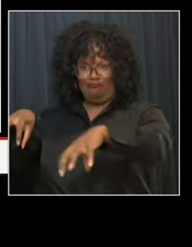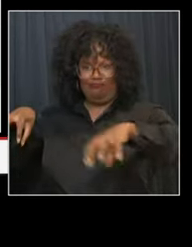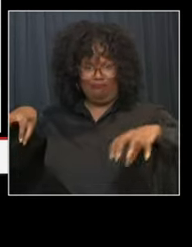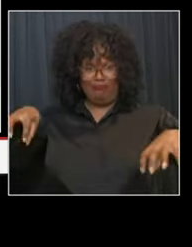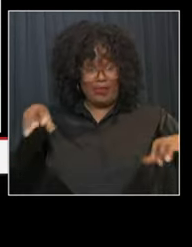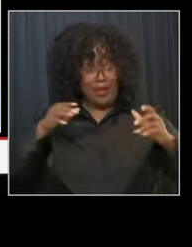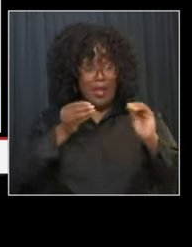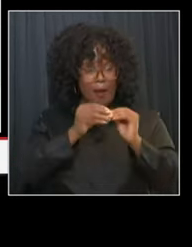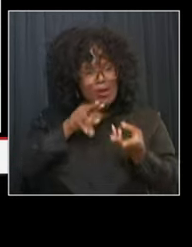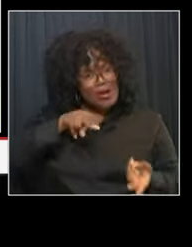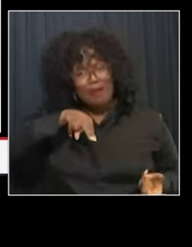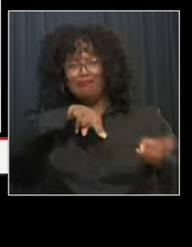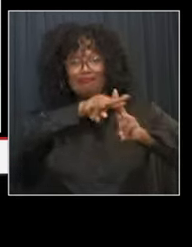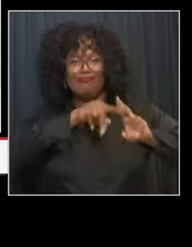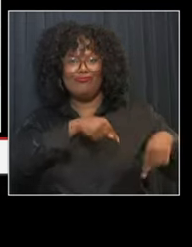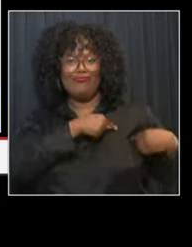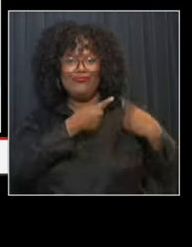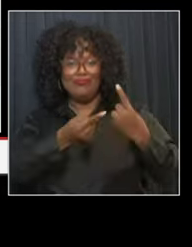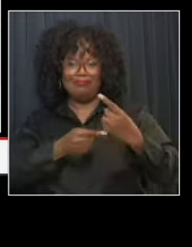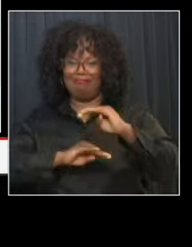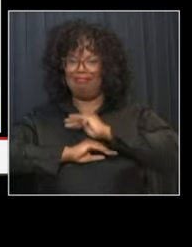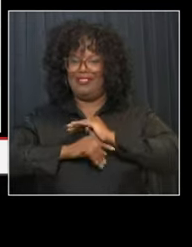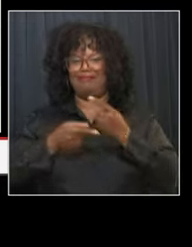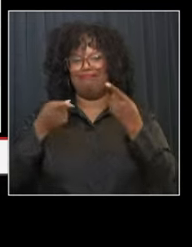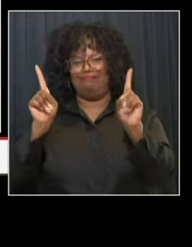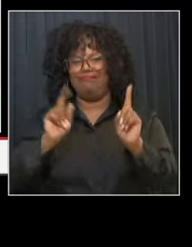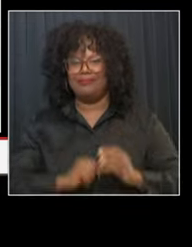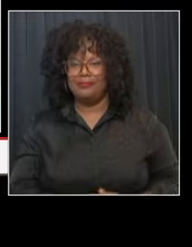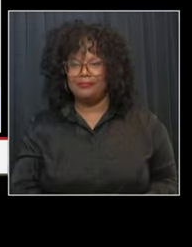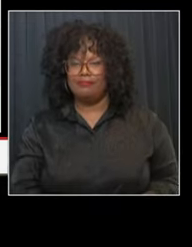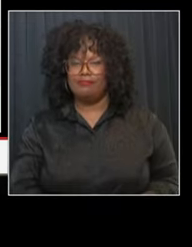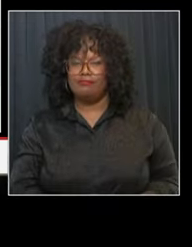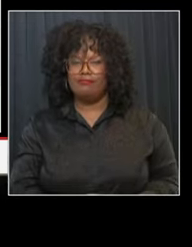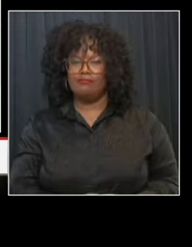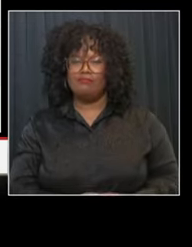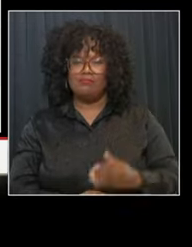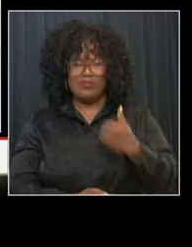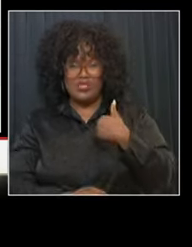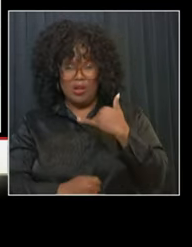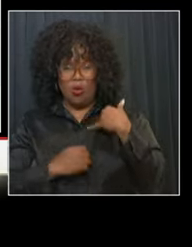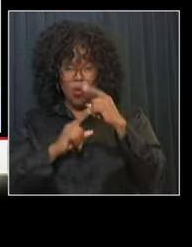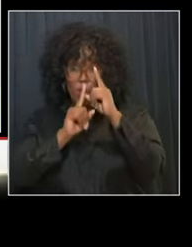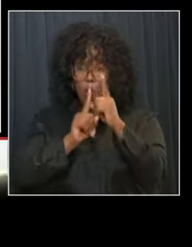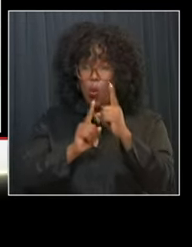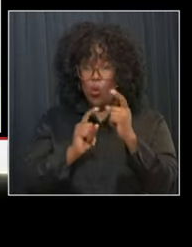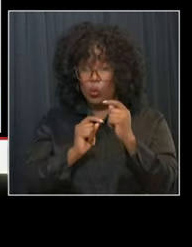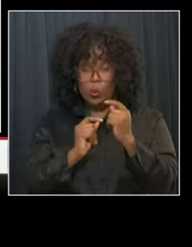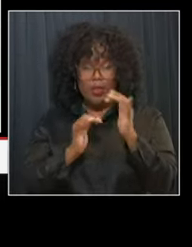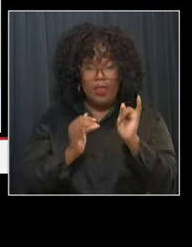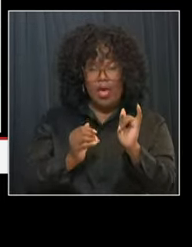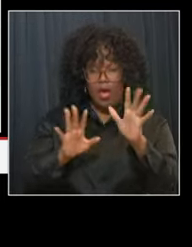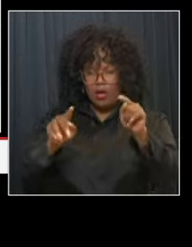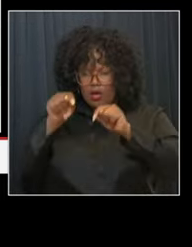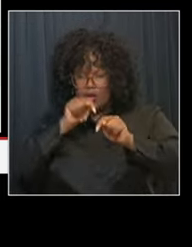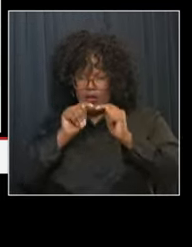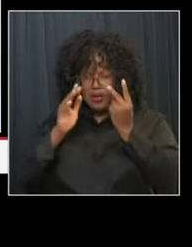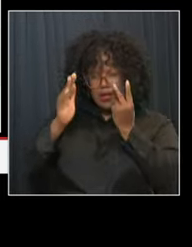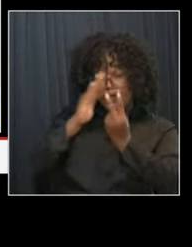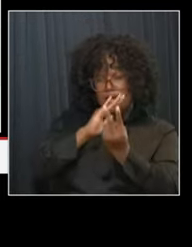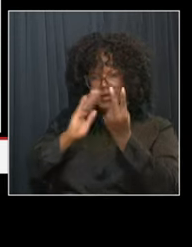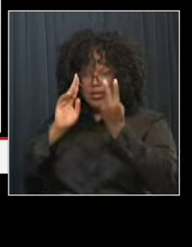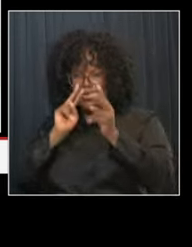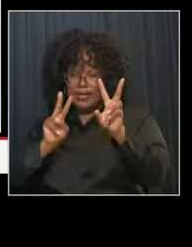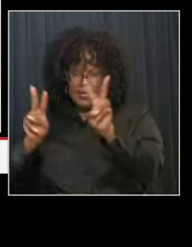our housing costs. We want to get back to predictably investing in preserving and producing